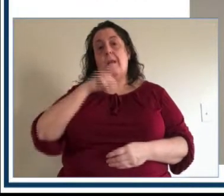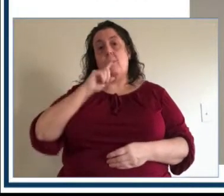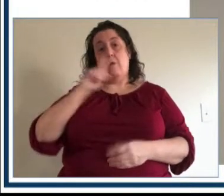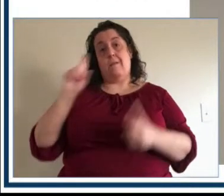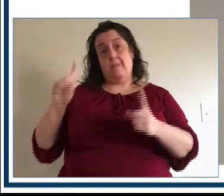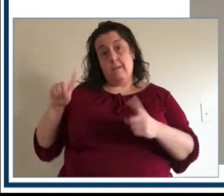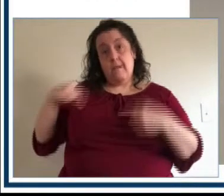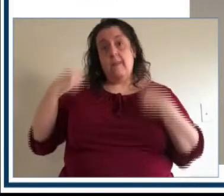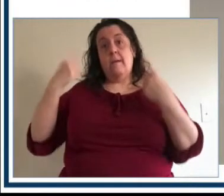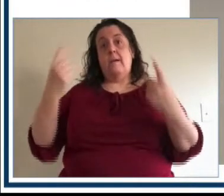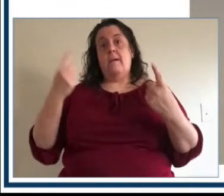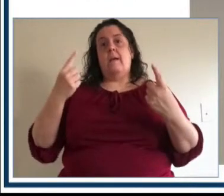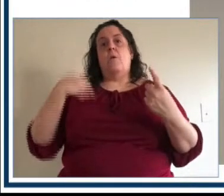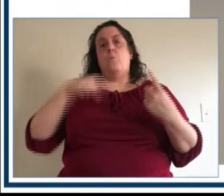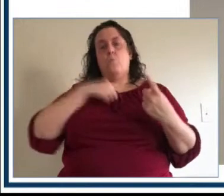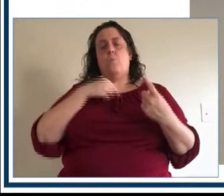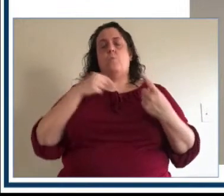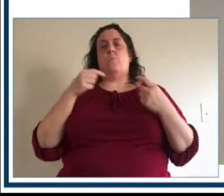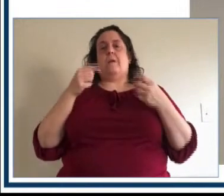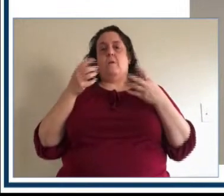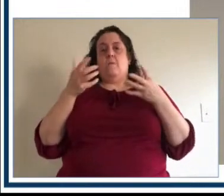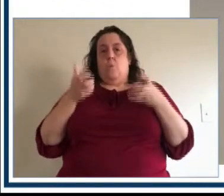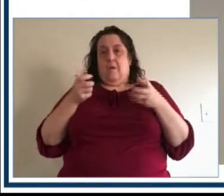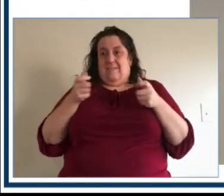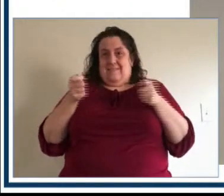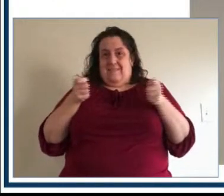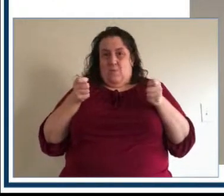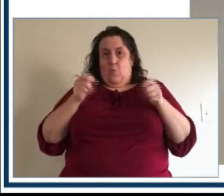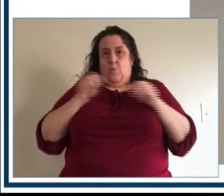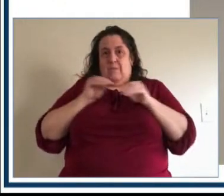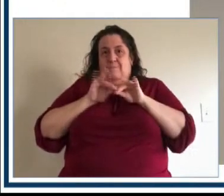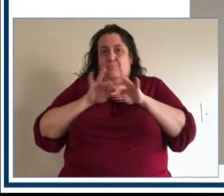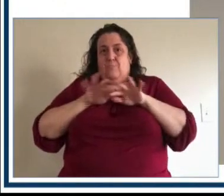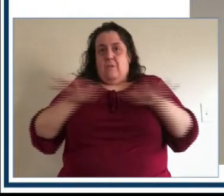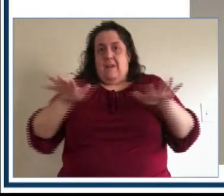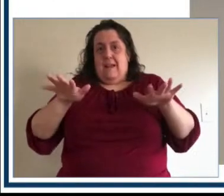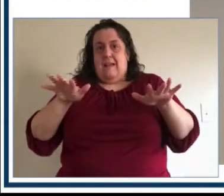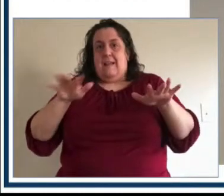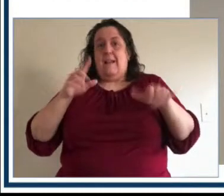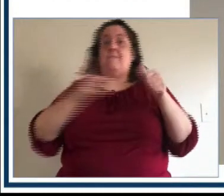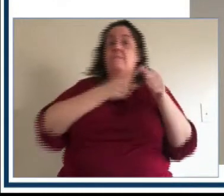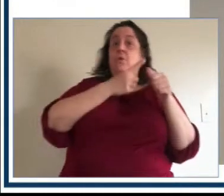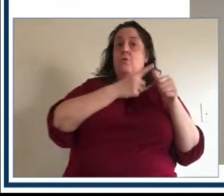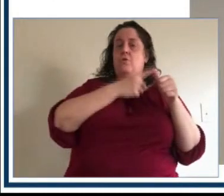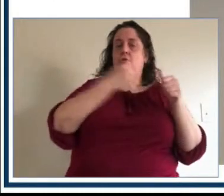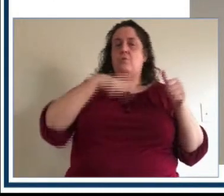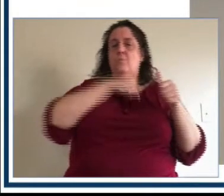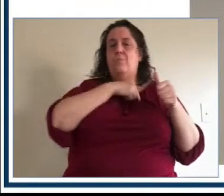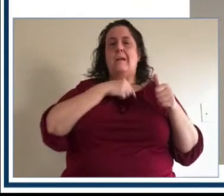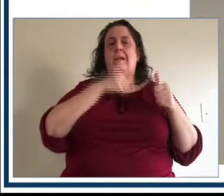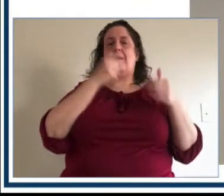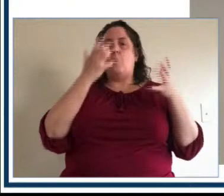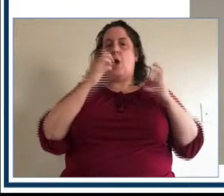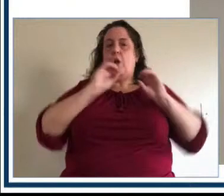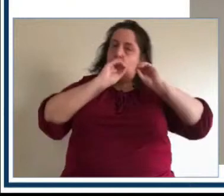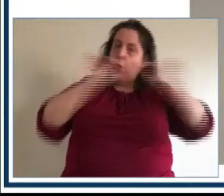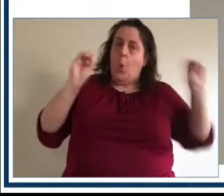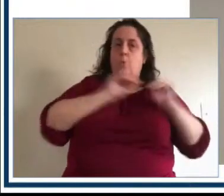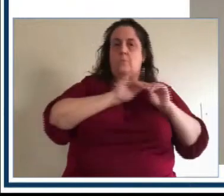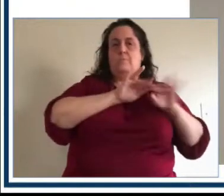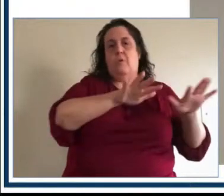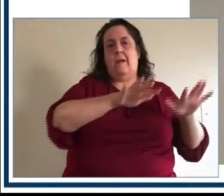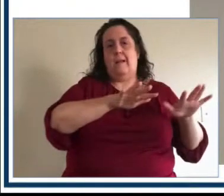the spread. I mean, early on, we were focused with no spread, but in the last, the fourth wave, and now it's